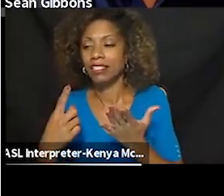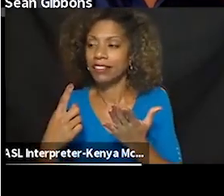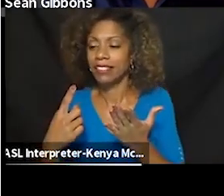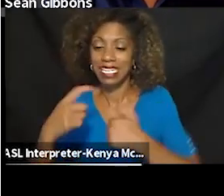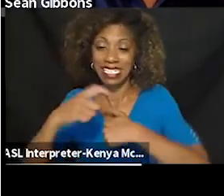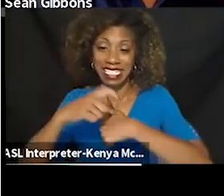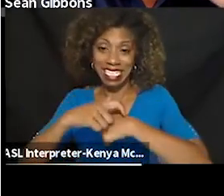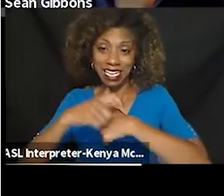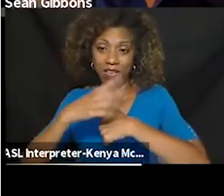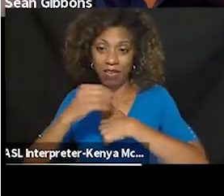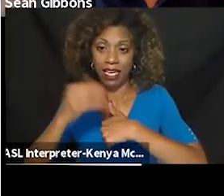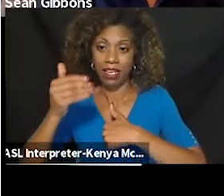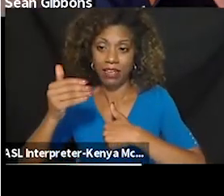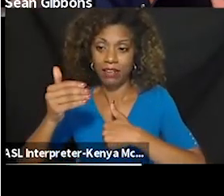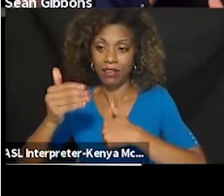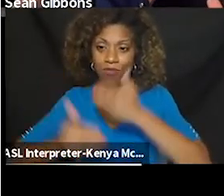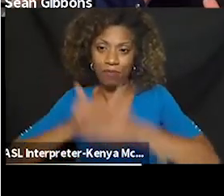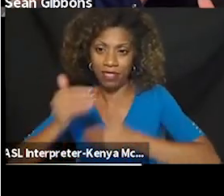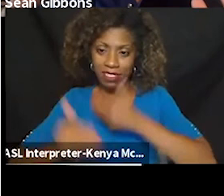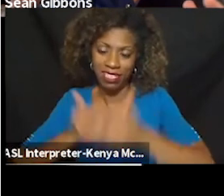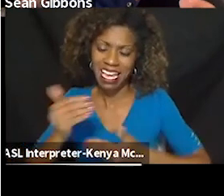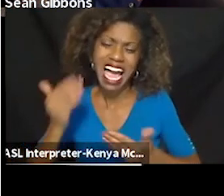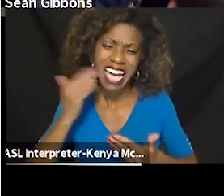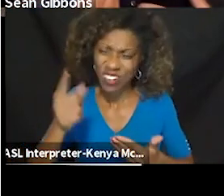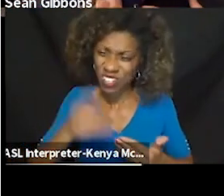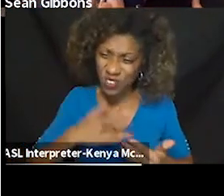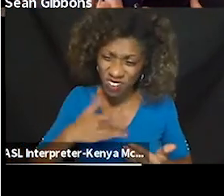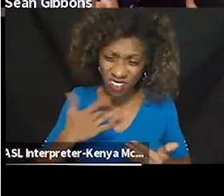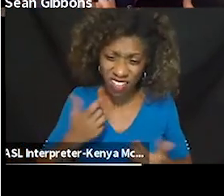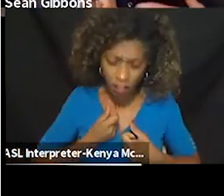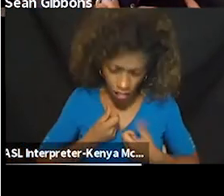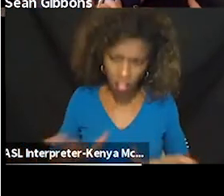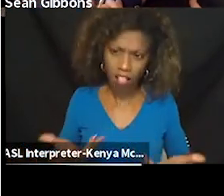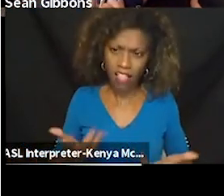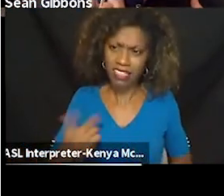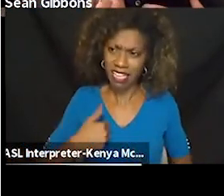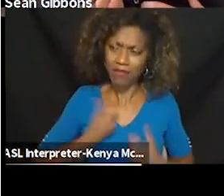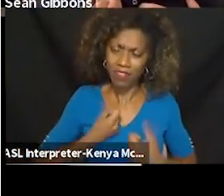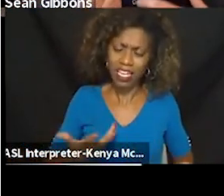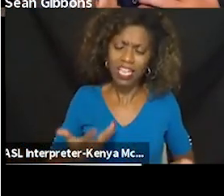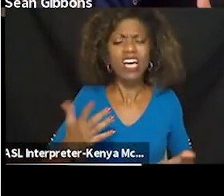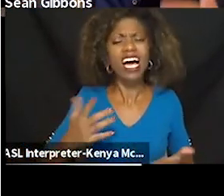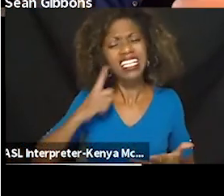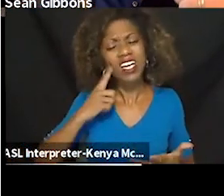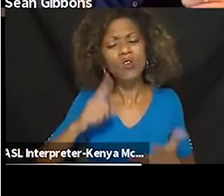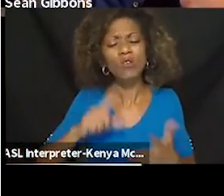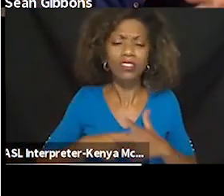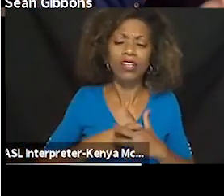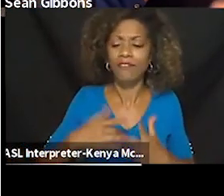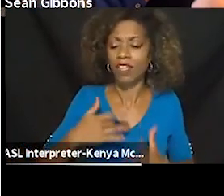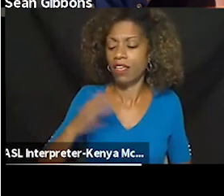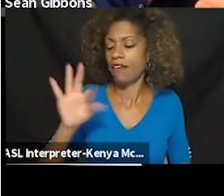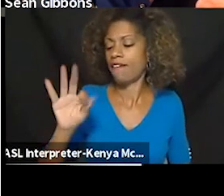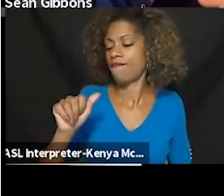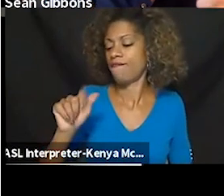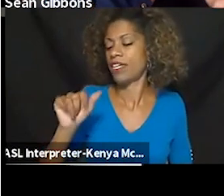circumstance for well over a year now. I don't know about y'all, but I'm exhausted by this. And so I certainly can profess some fatigue. But it seems like what's really